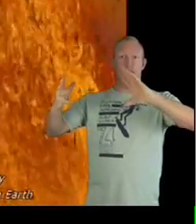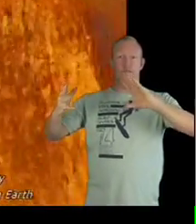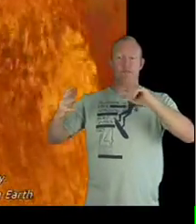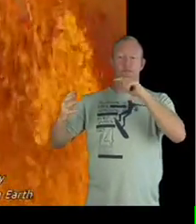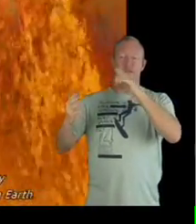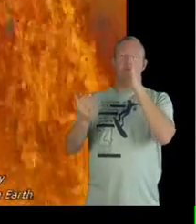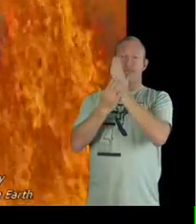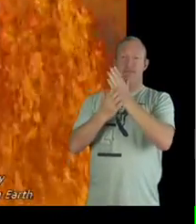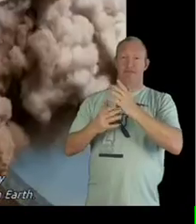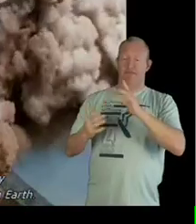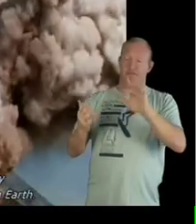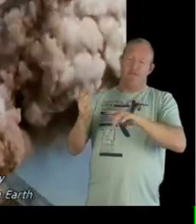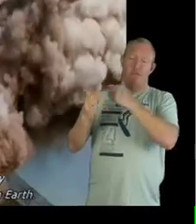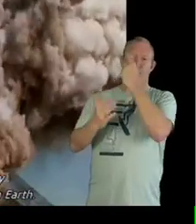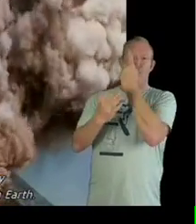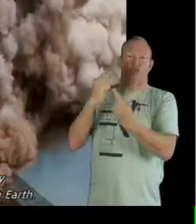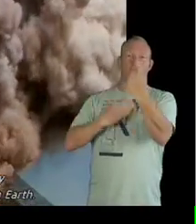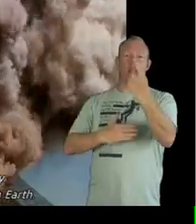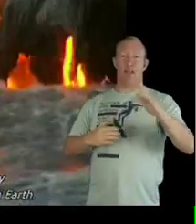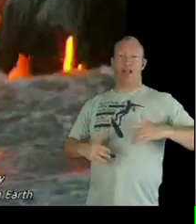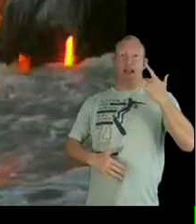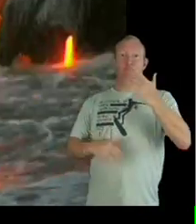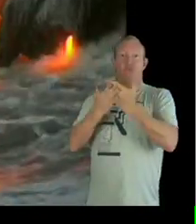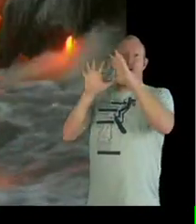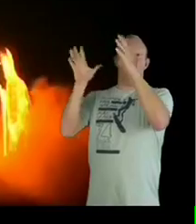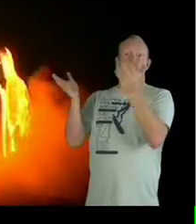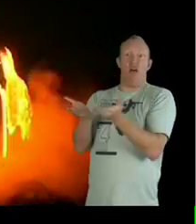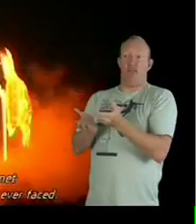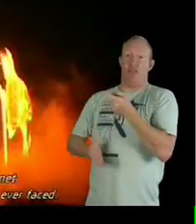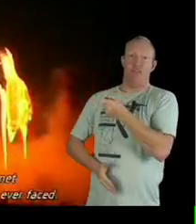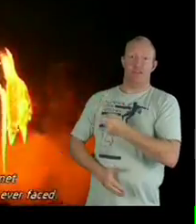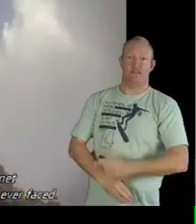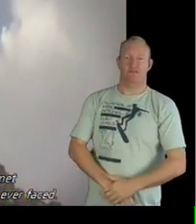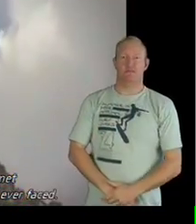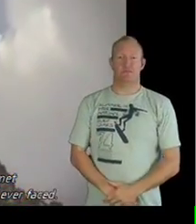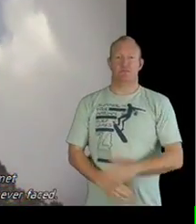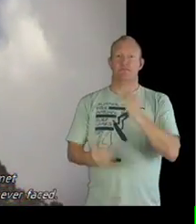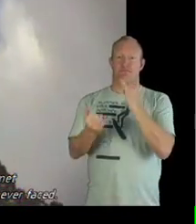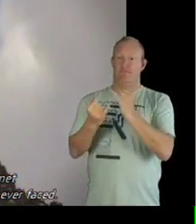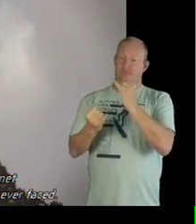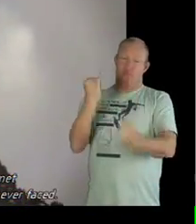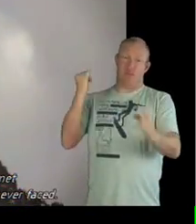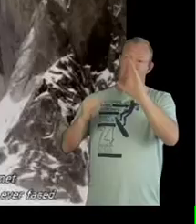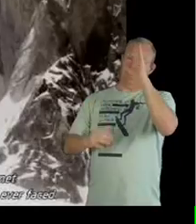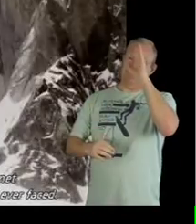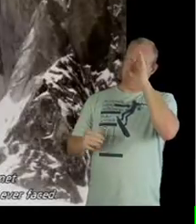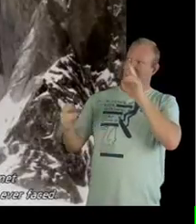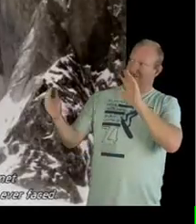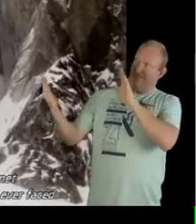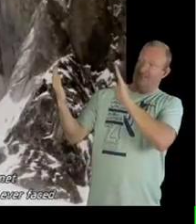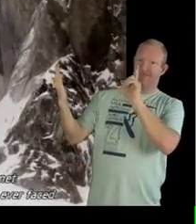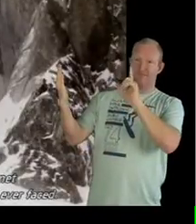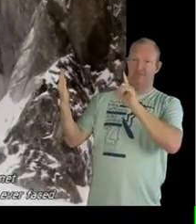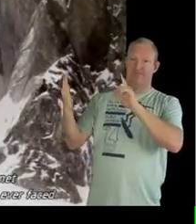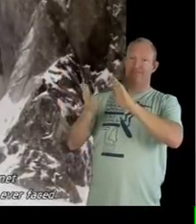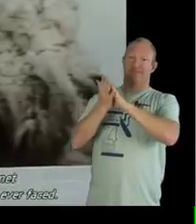They hold the key to the origins of life on Earth. They saved the planet from the biggest crisis it's